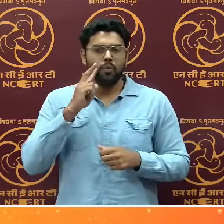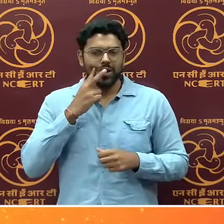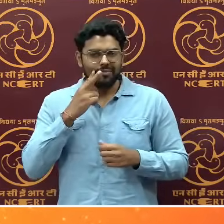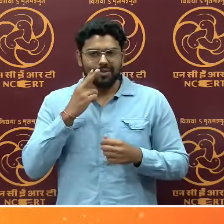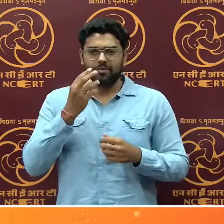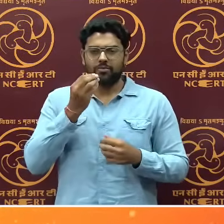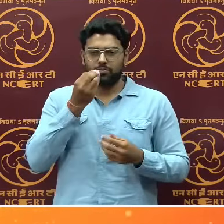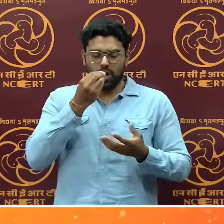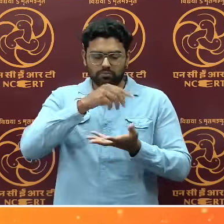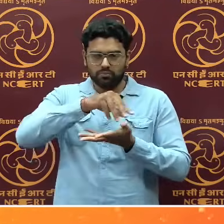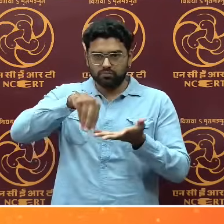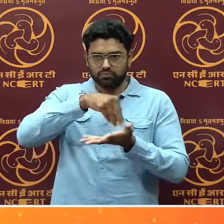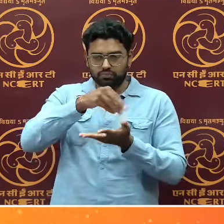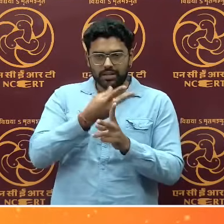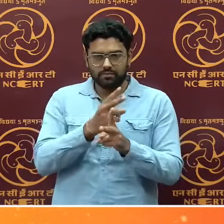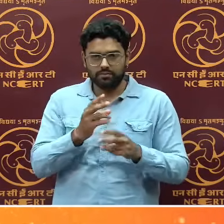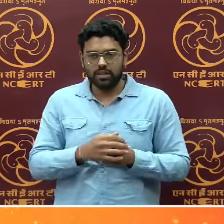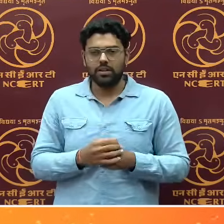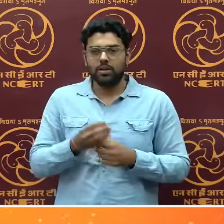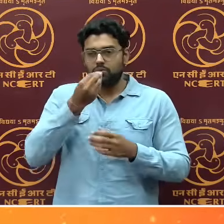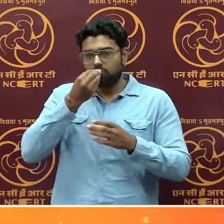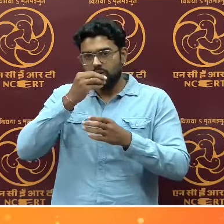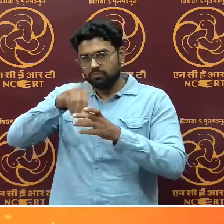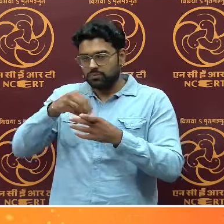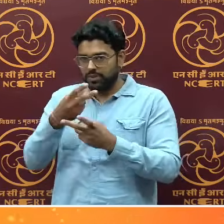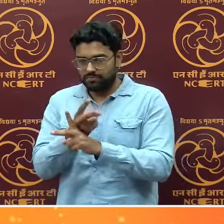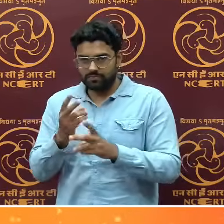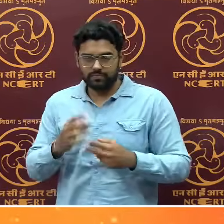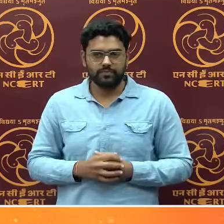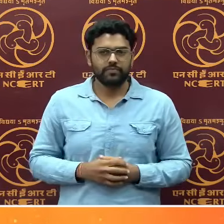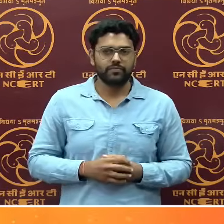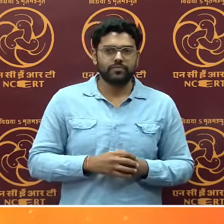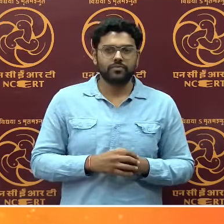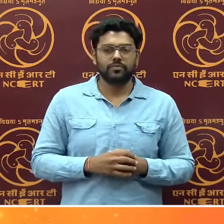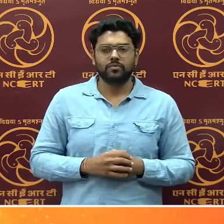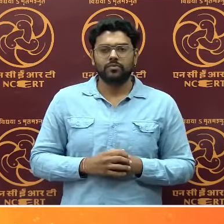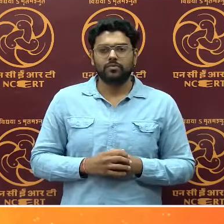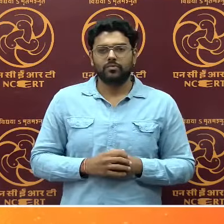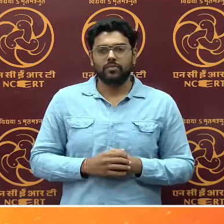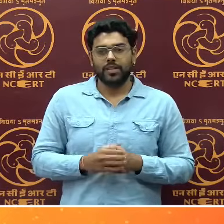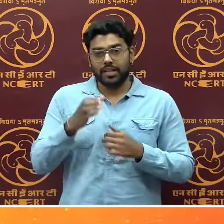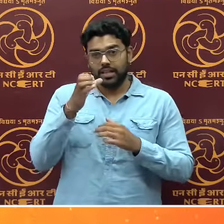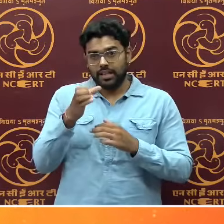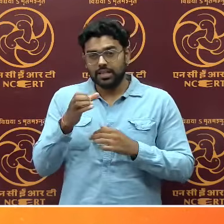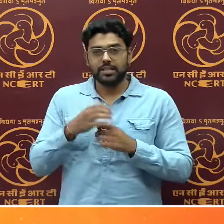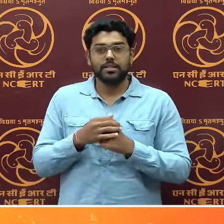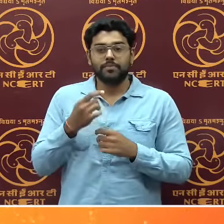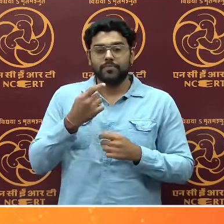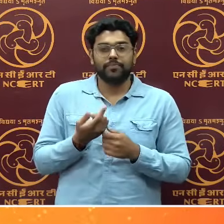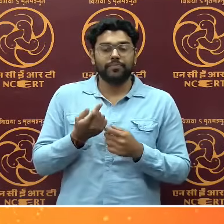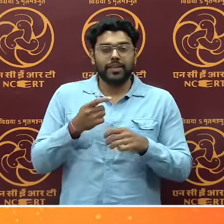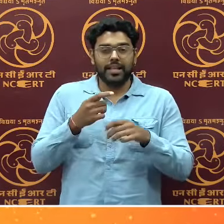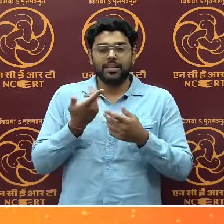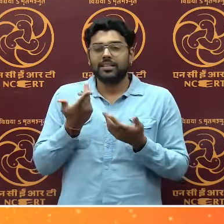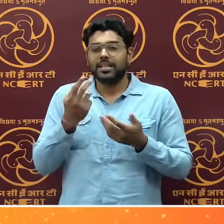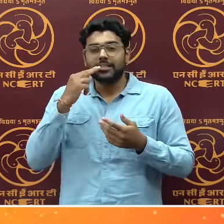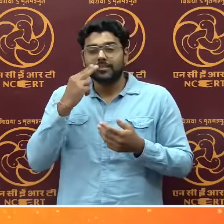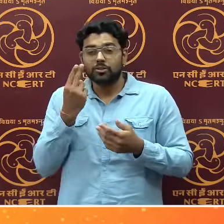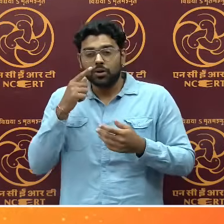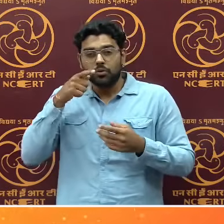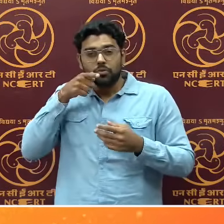salad. Okay. And then food cooked, and we have a glass of choco milk. So in all the